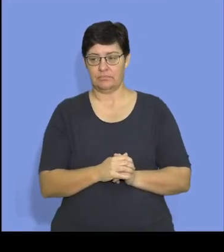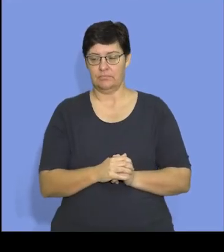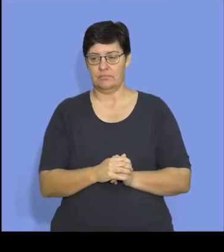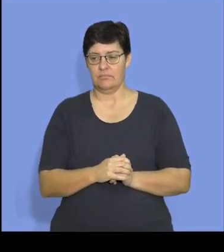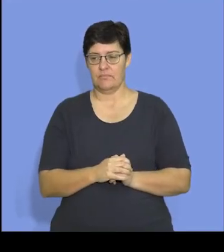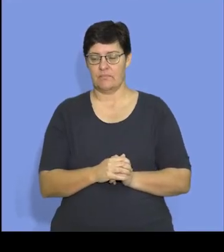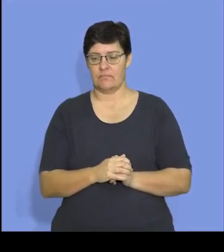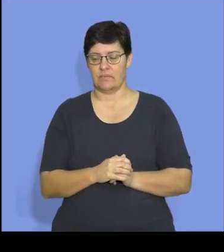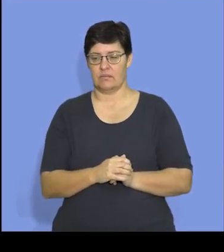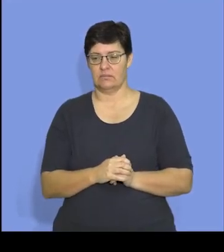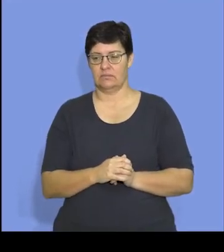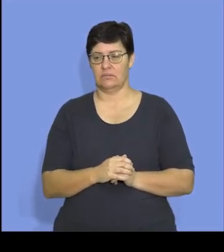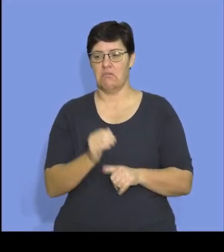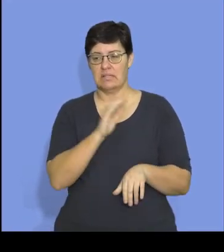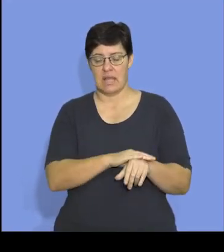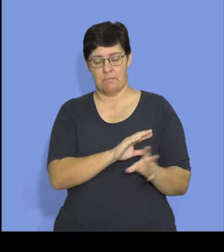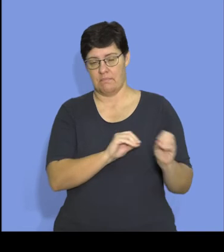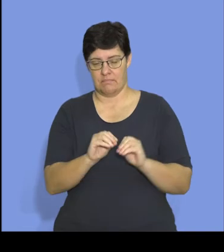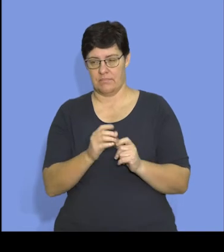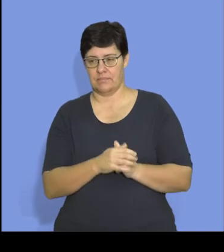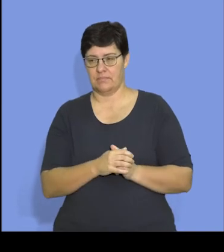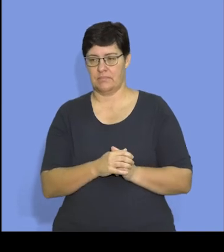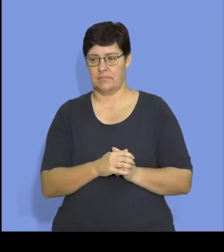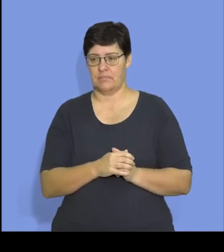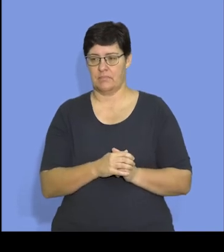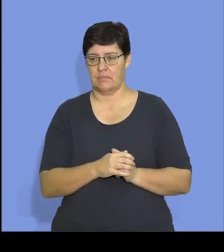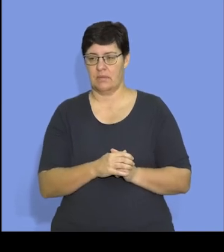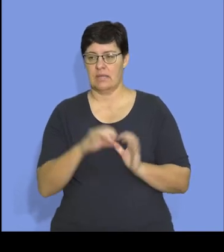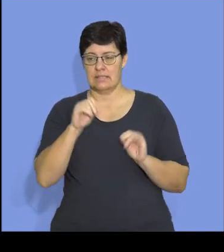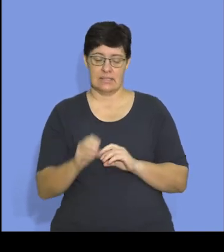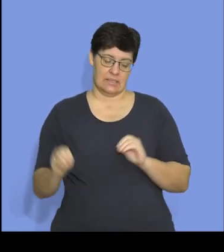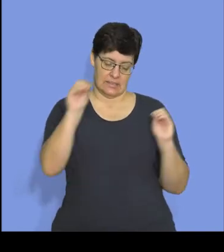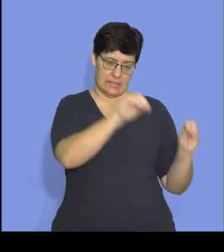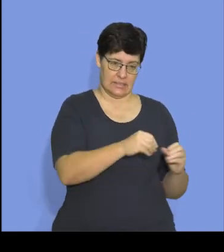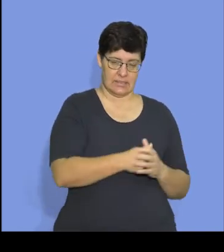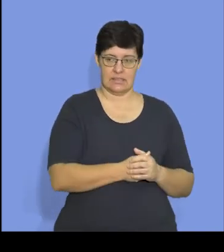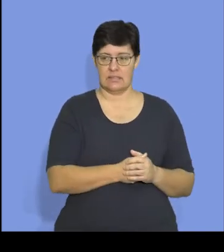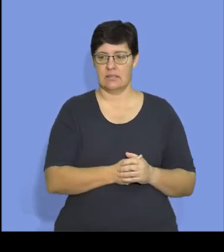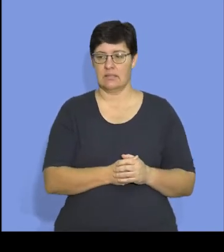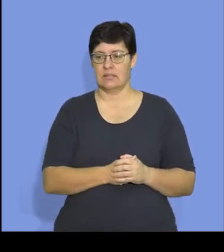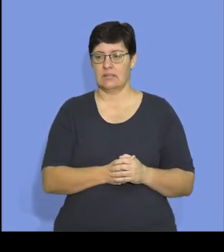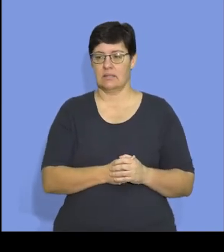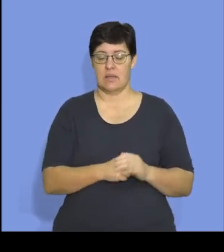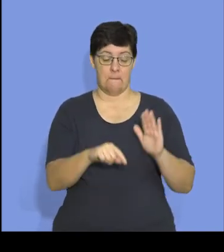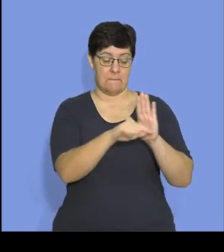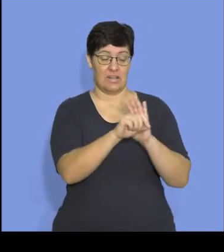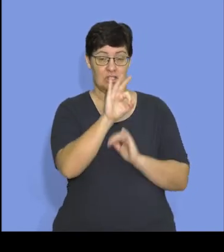get this time on its own, I'm going to take the 16 over, so I'm going to get minus 32